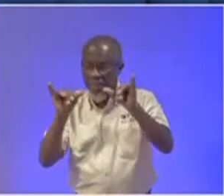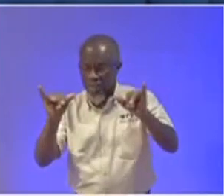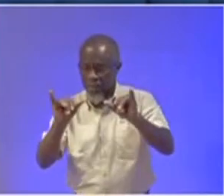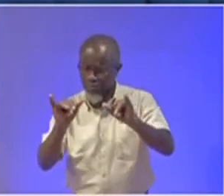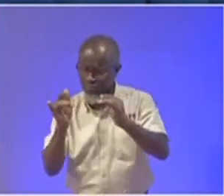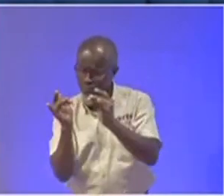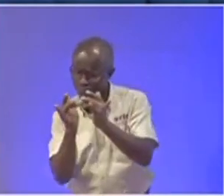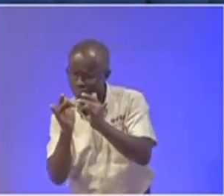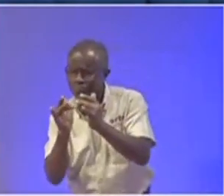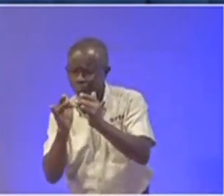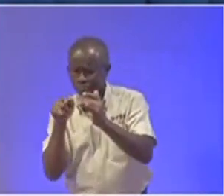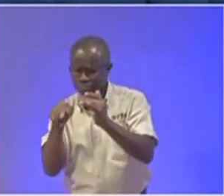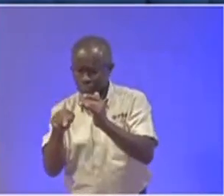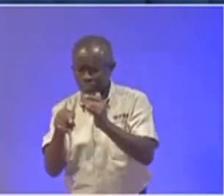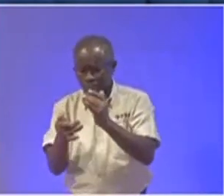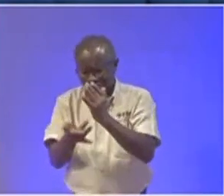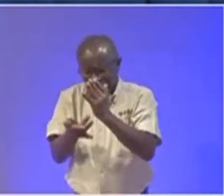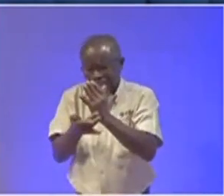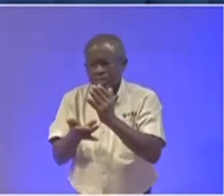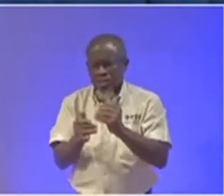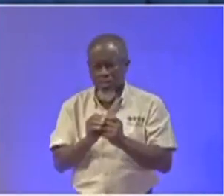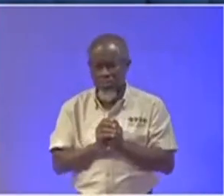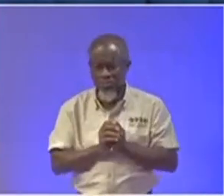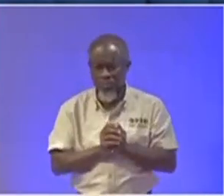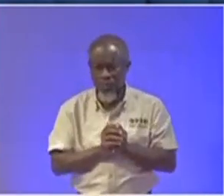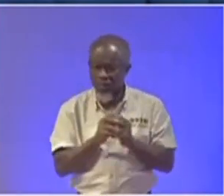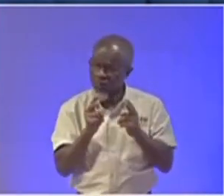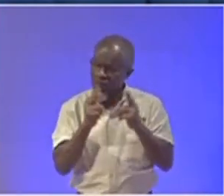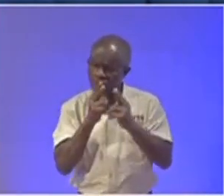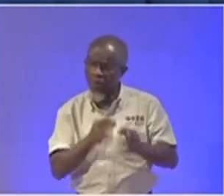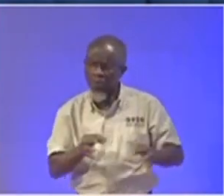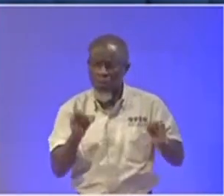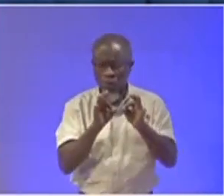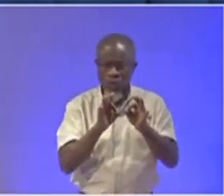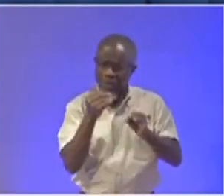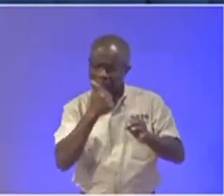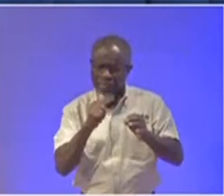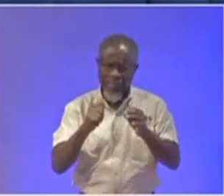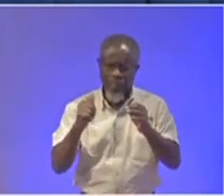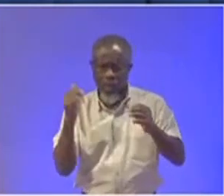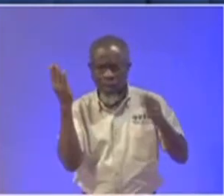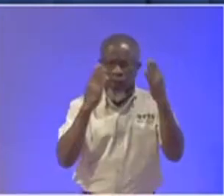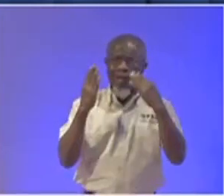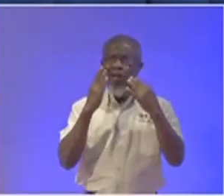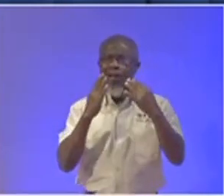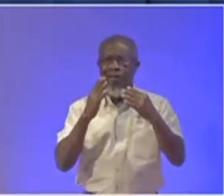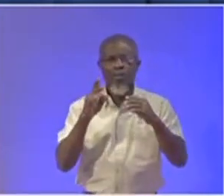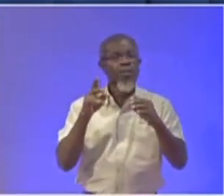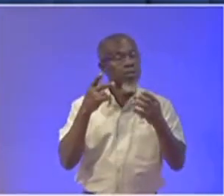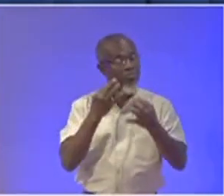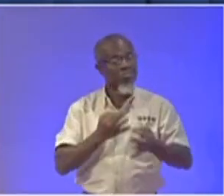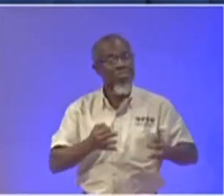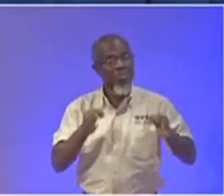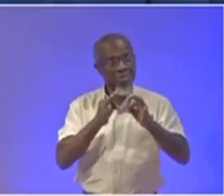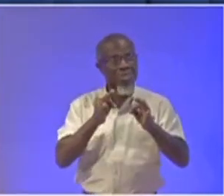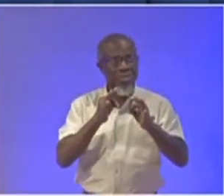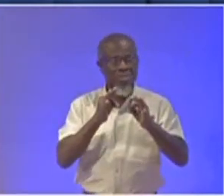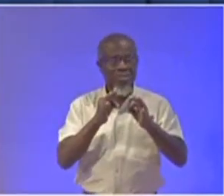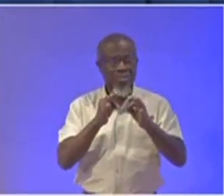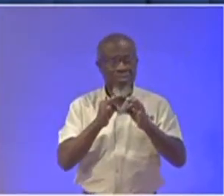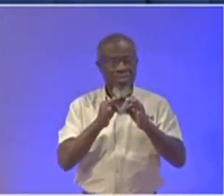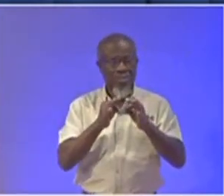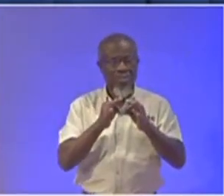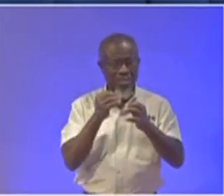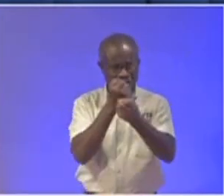need to focus on teaching and working with the students. And all the distractions, these things are important. The data is important, but find a